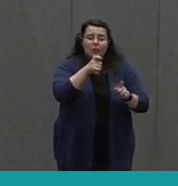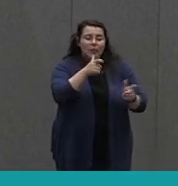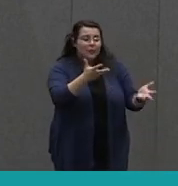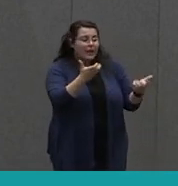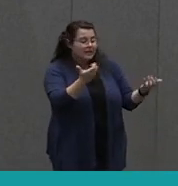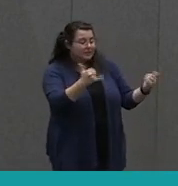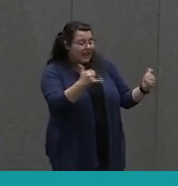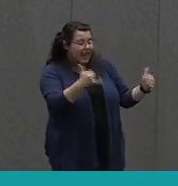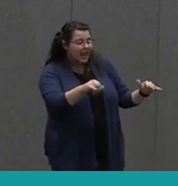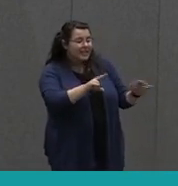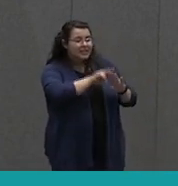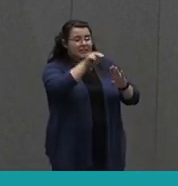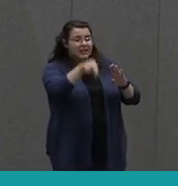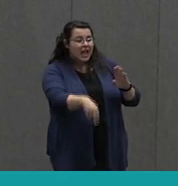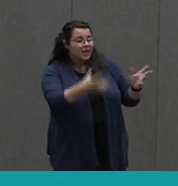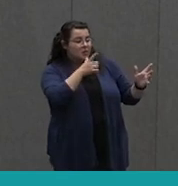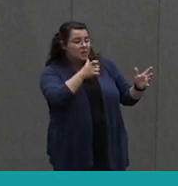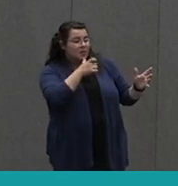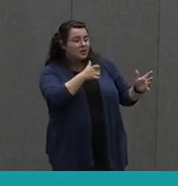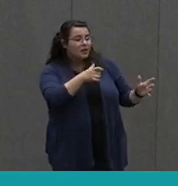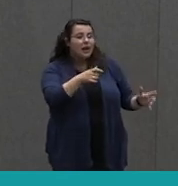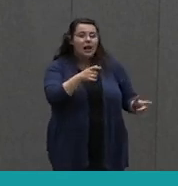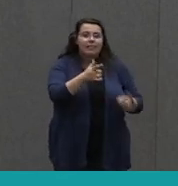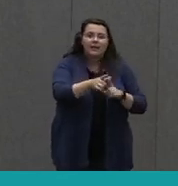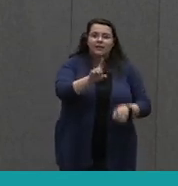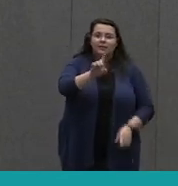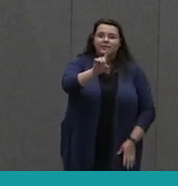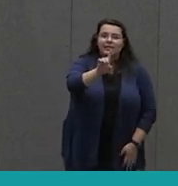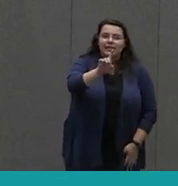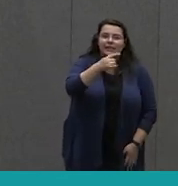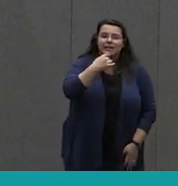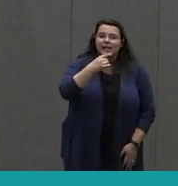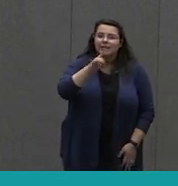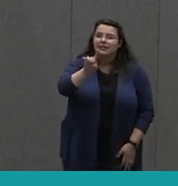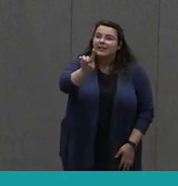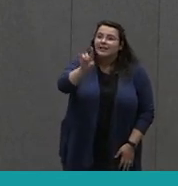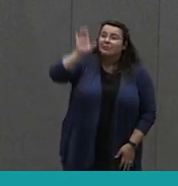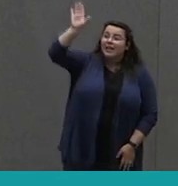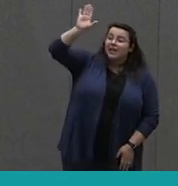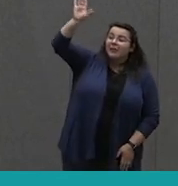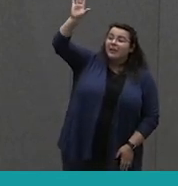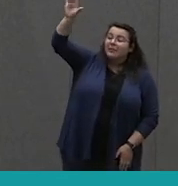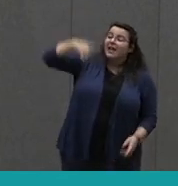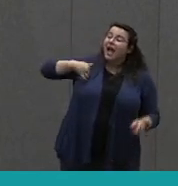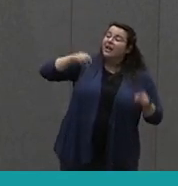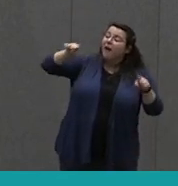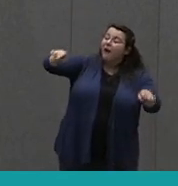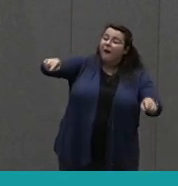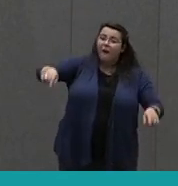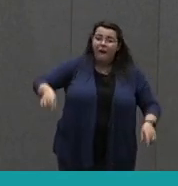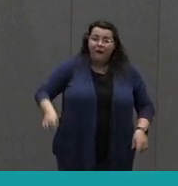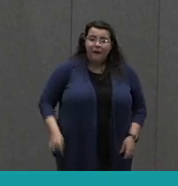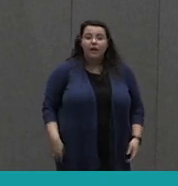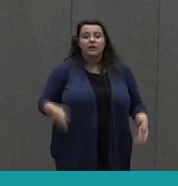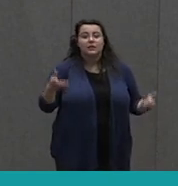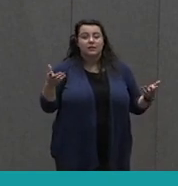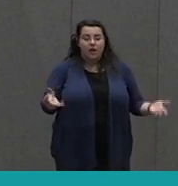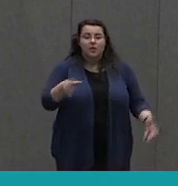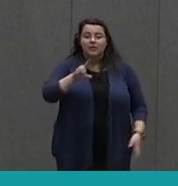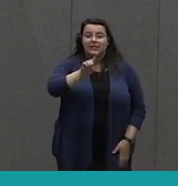up. Catch me, please. All the way up, letter S says her sound. S, s, s,